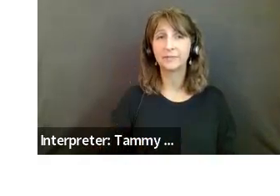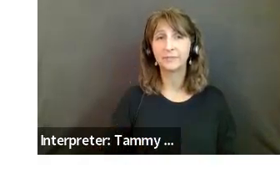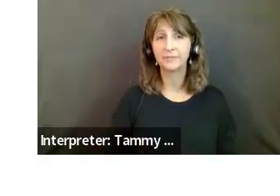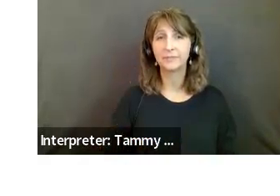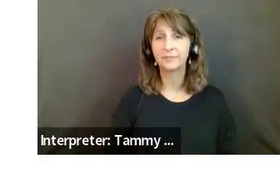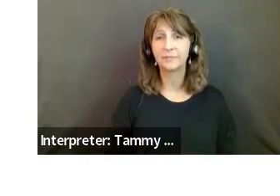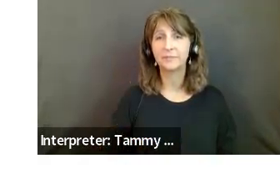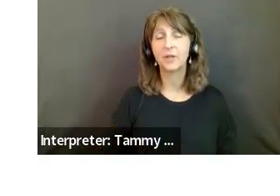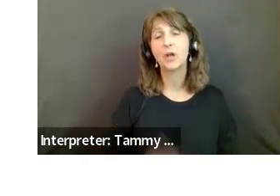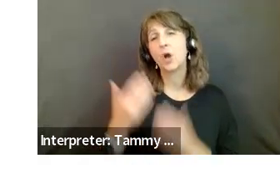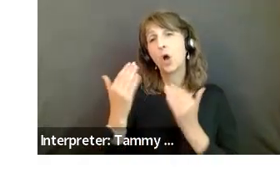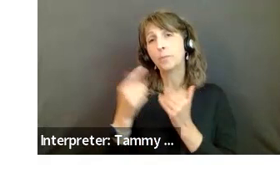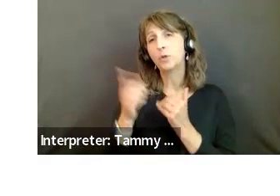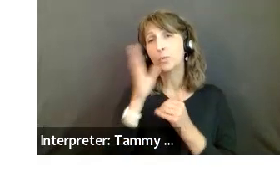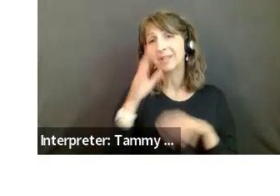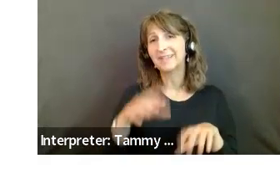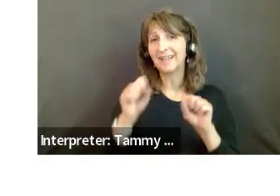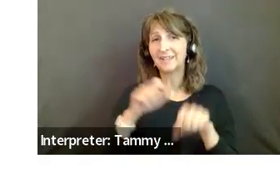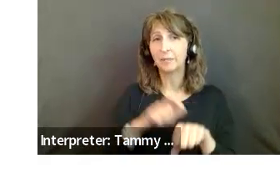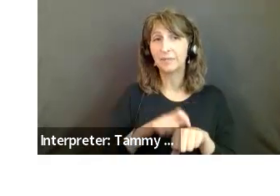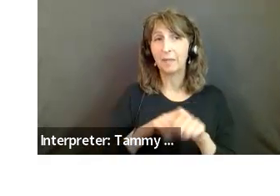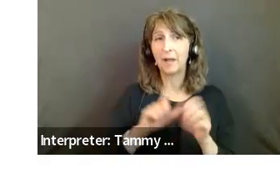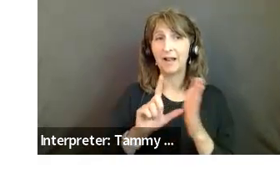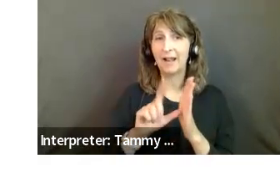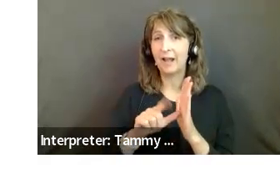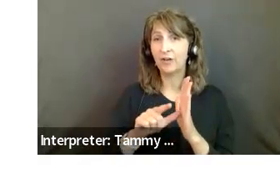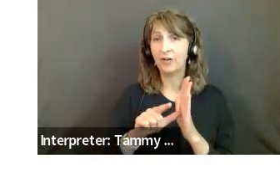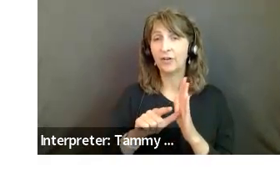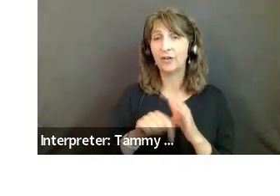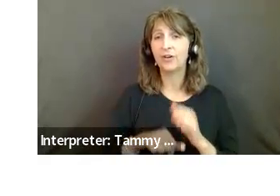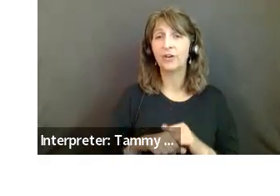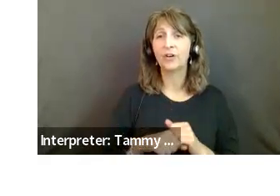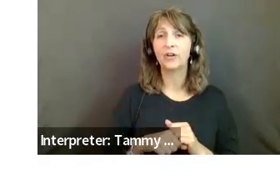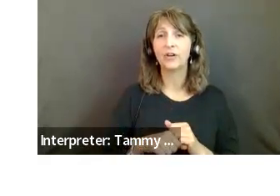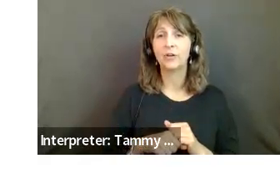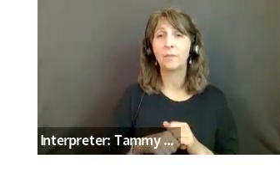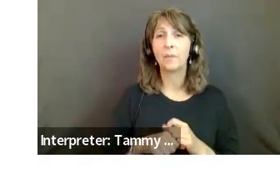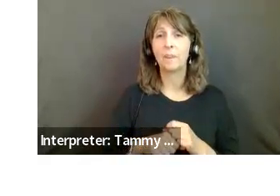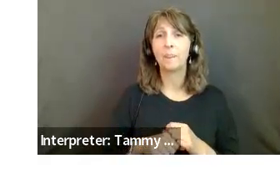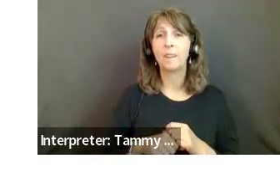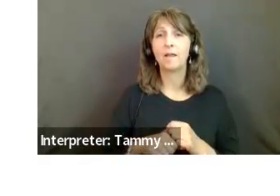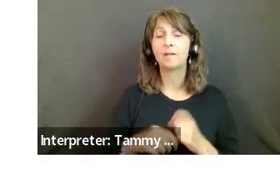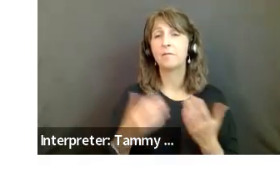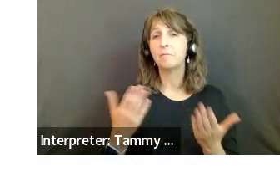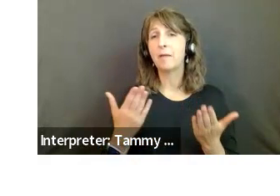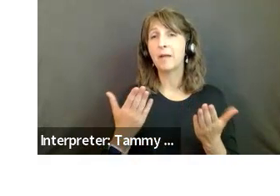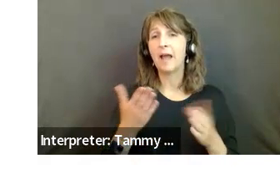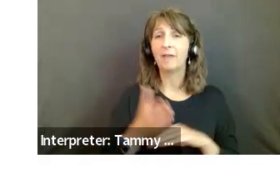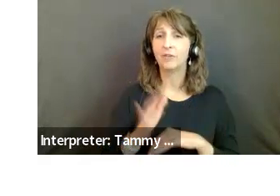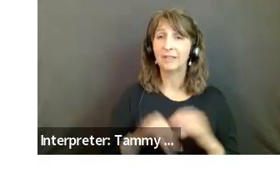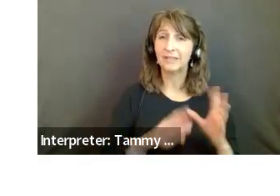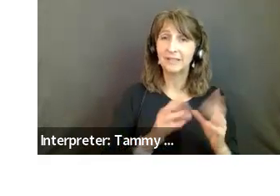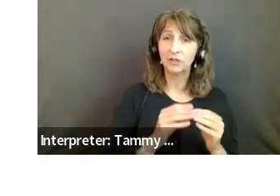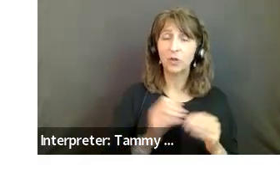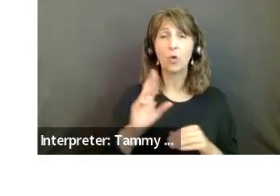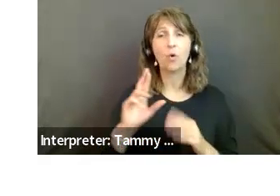you'll take a little time yourself after this session, after the workday, to just take a look